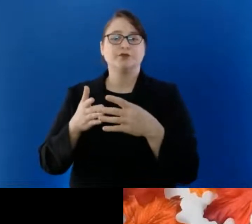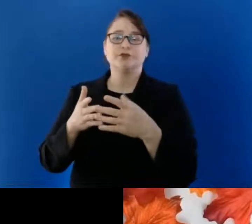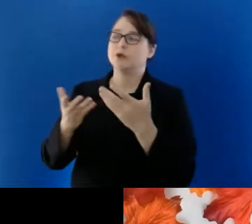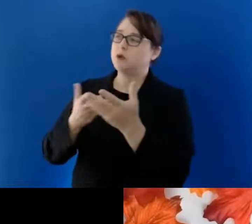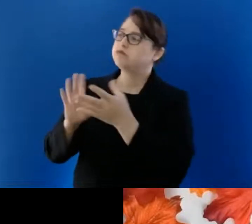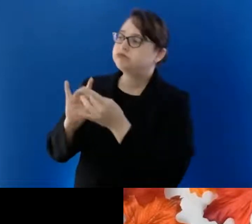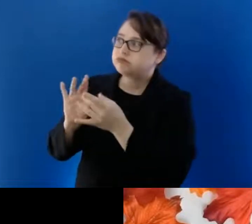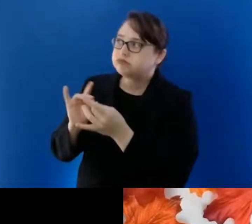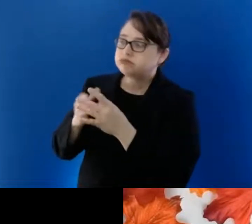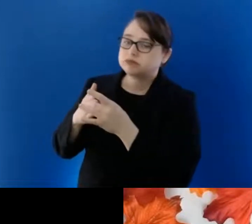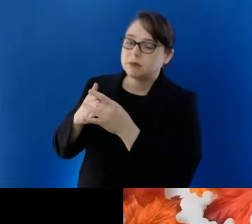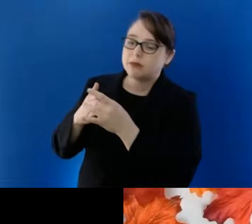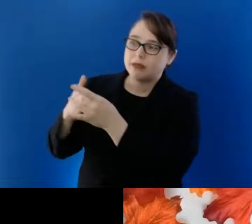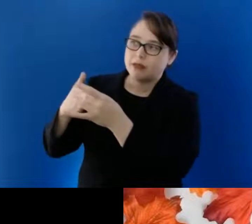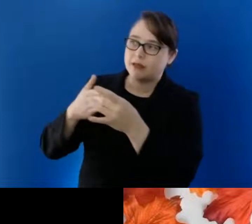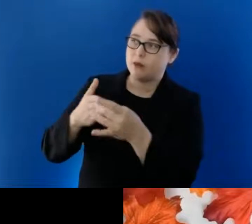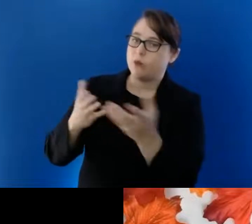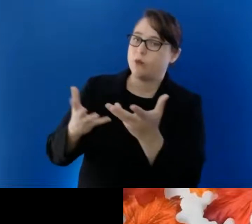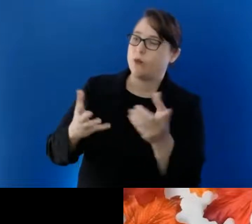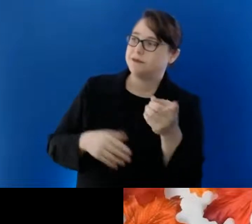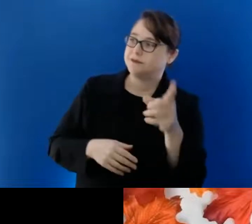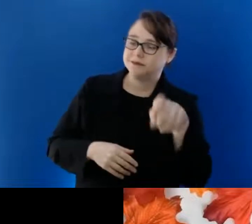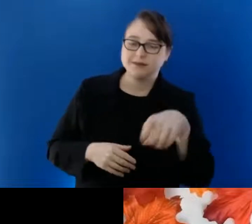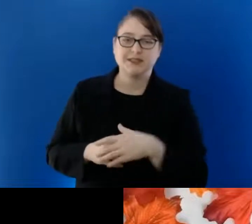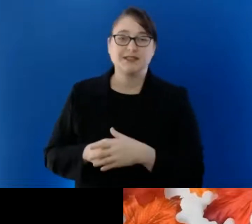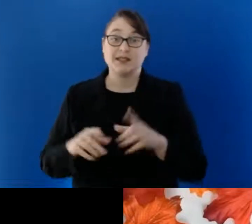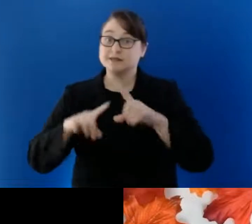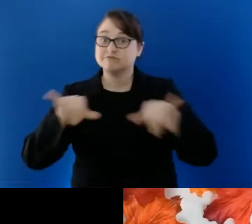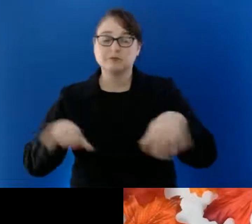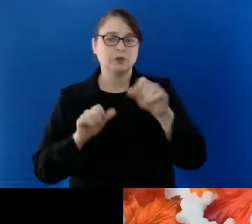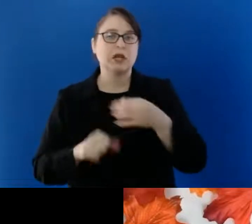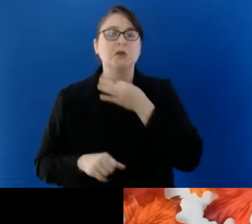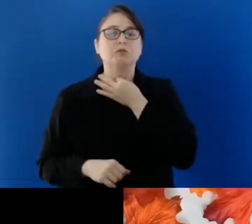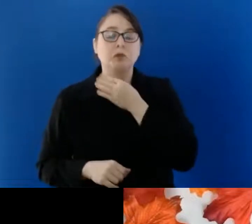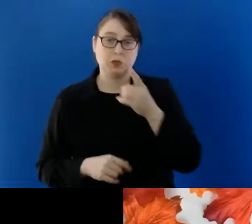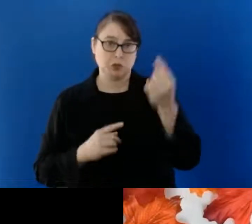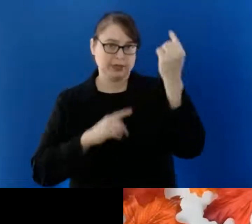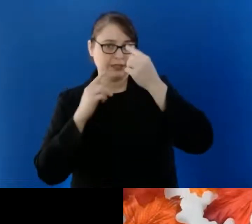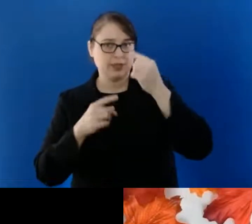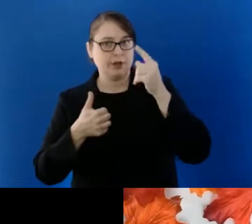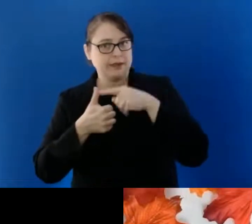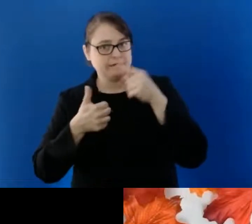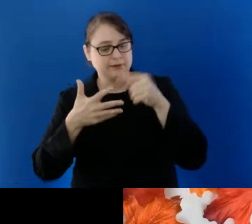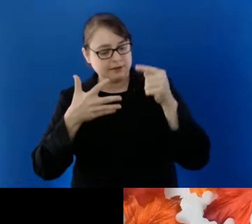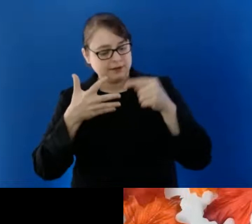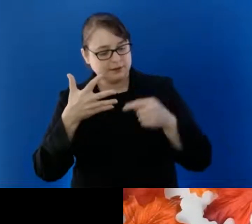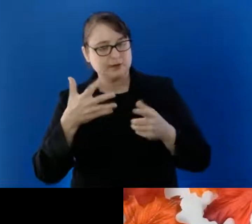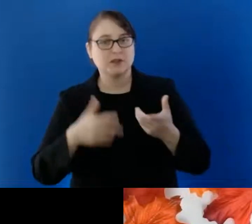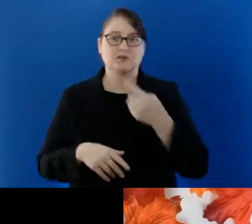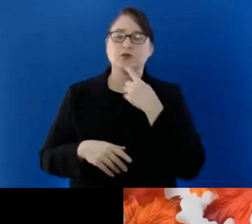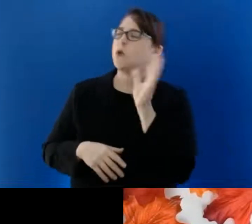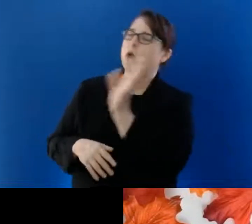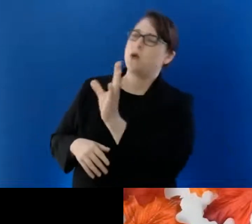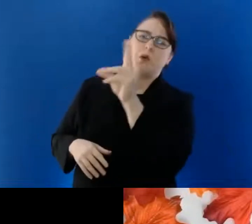what he needs. And at the same time, while you're talking to him, you can ask him, have you considered this? And if they say, oh, no, that's a gay